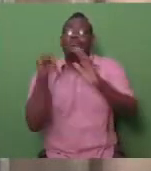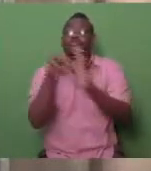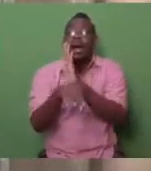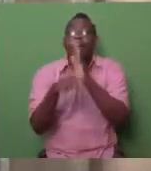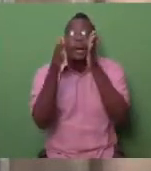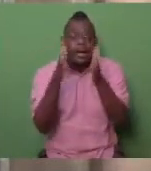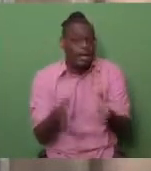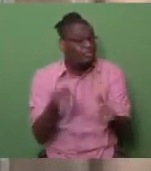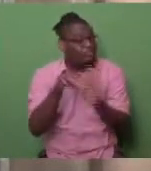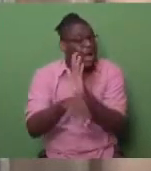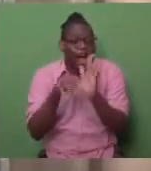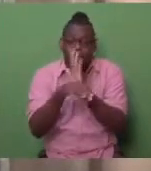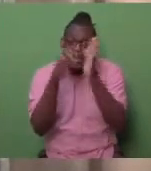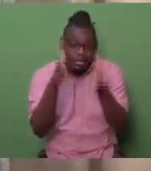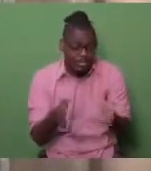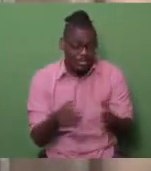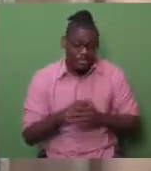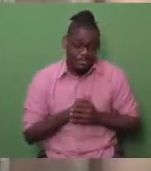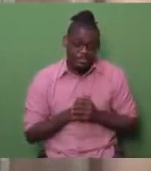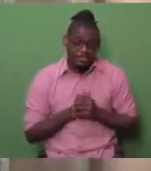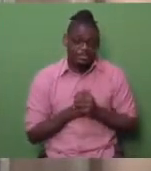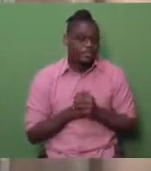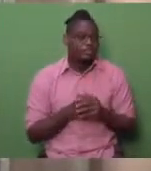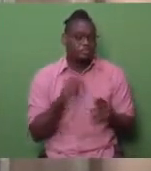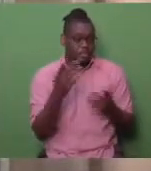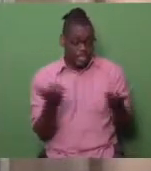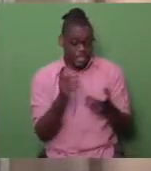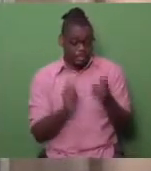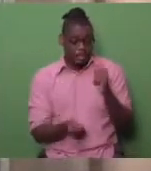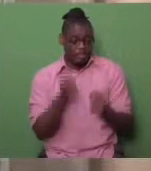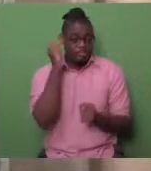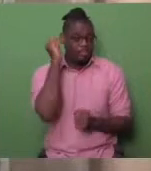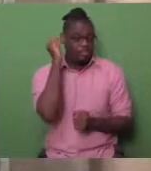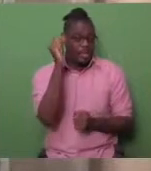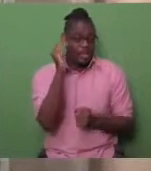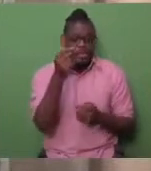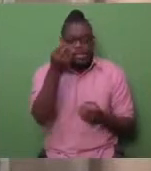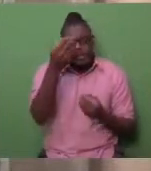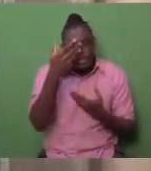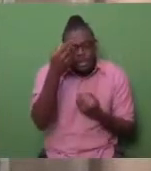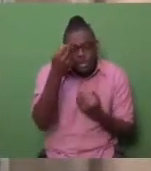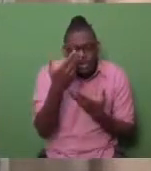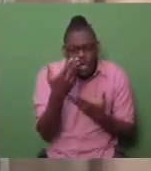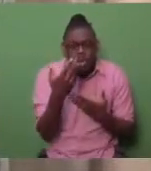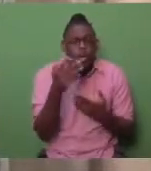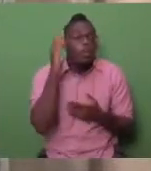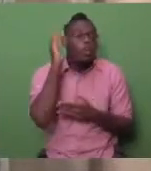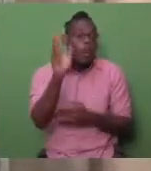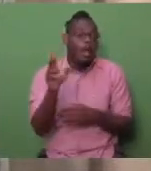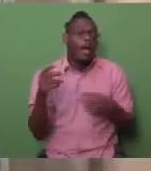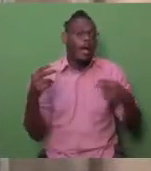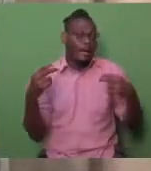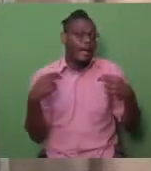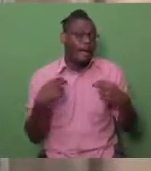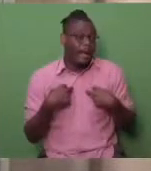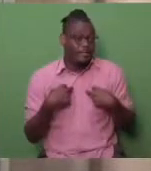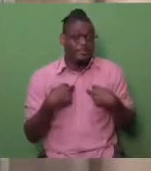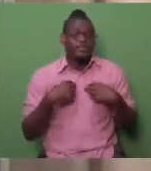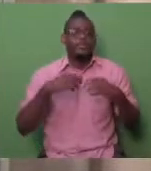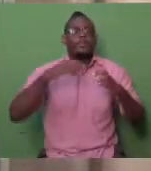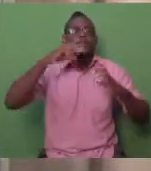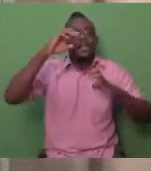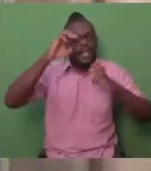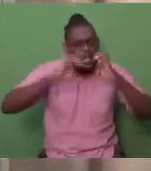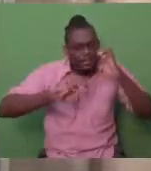Further, based on the law, a valuation tribunal should be established in the event someone objects to the